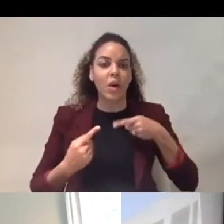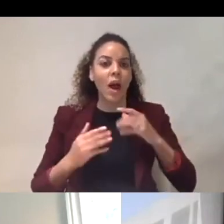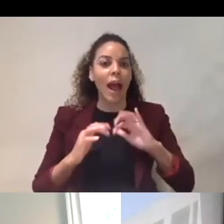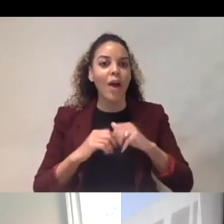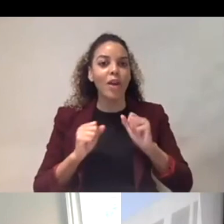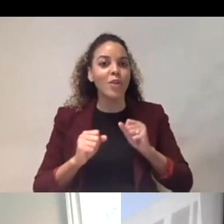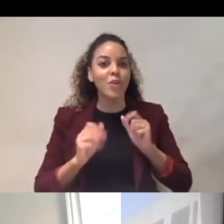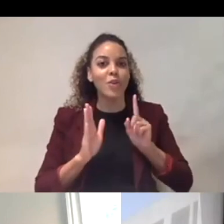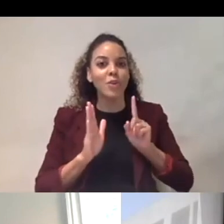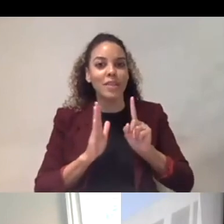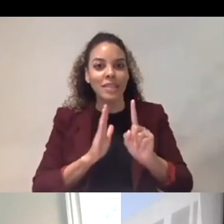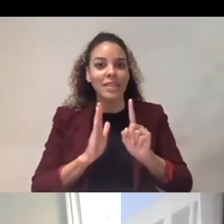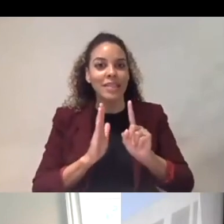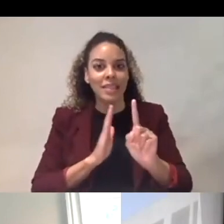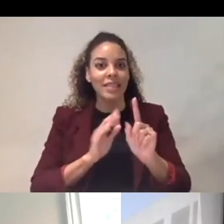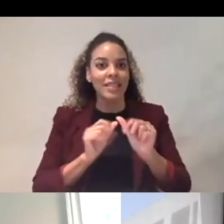strategies